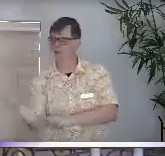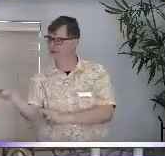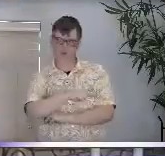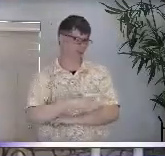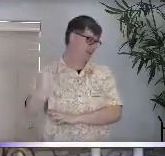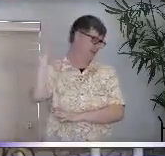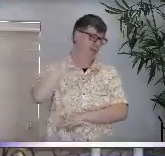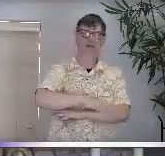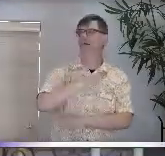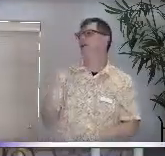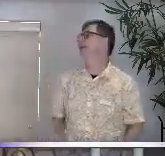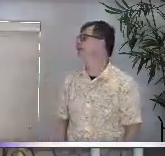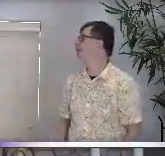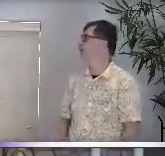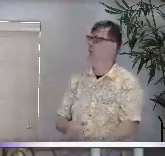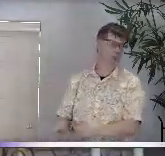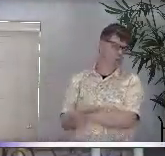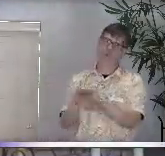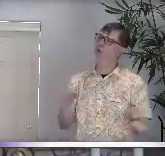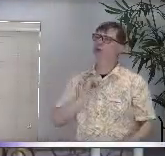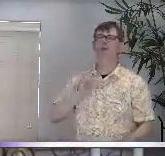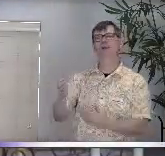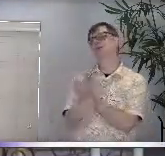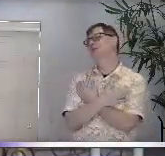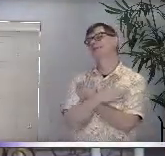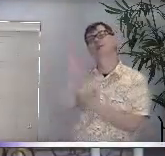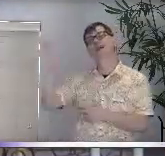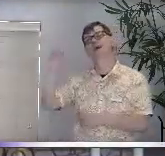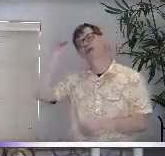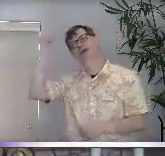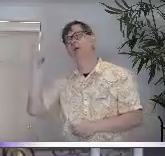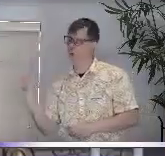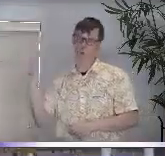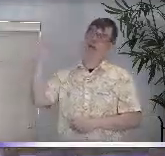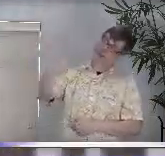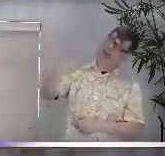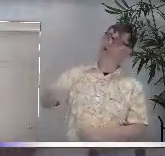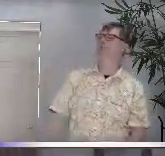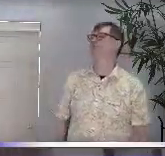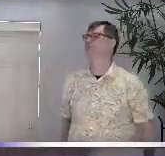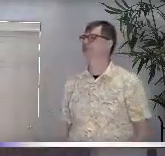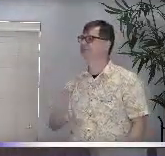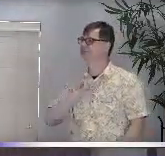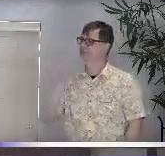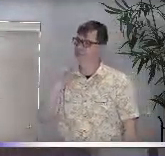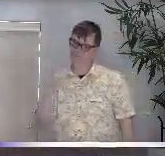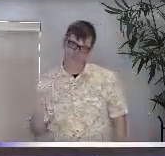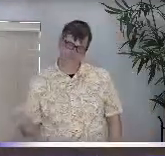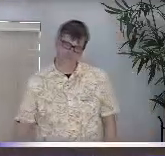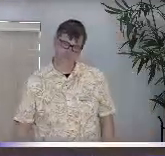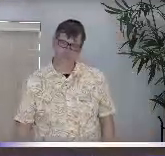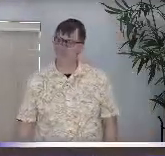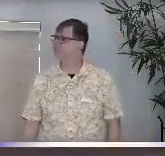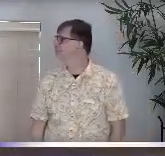Sunday. And I was like, oh, no, I'm in love with that idea. And she was like, oh, okay. That was Reverend Cheryl. You've seen her at